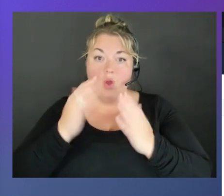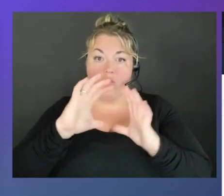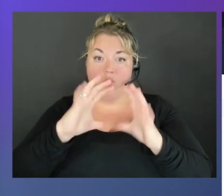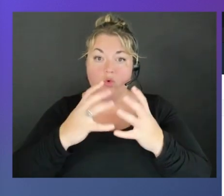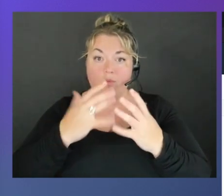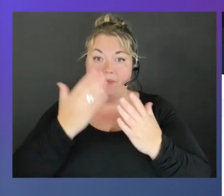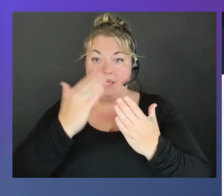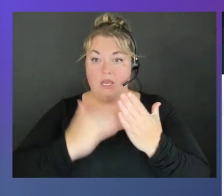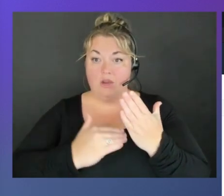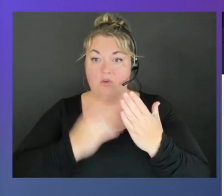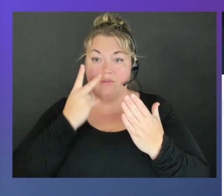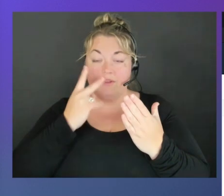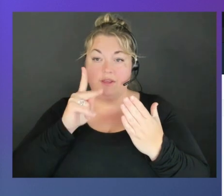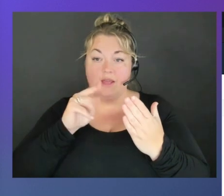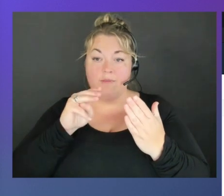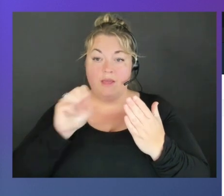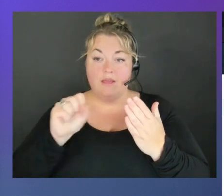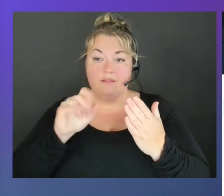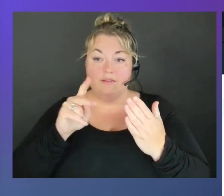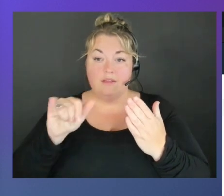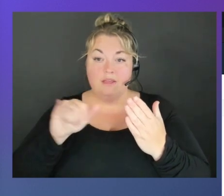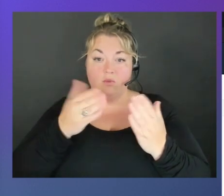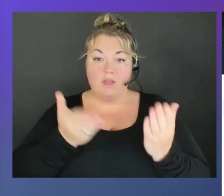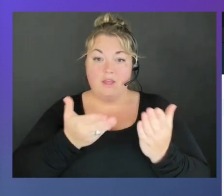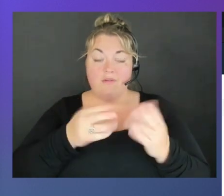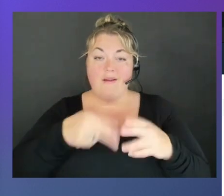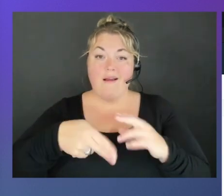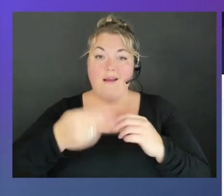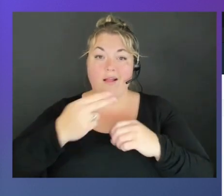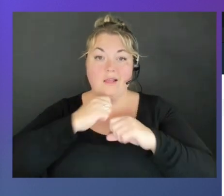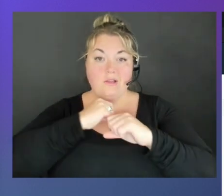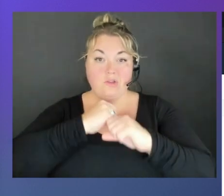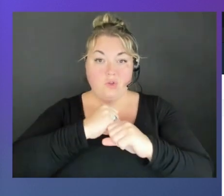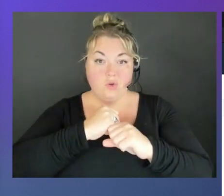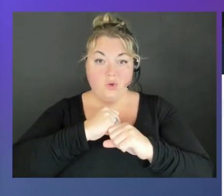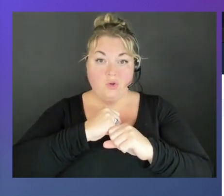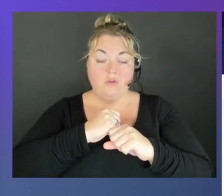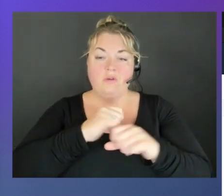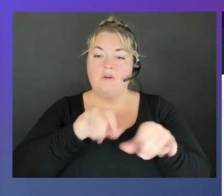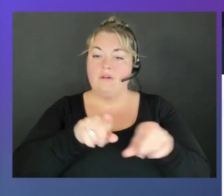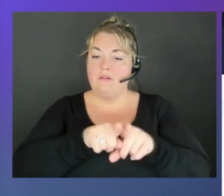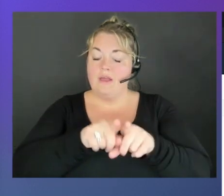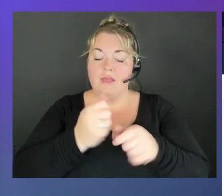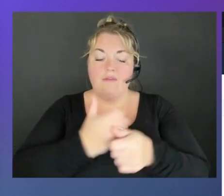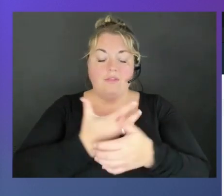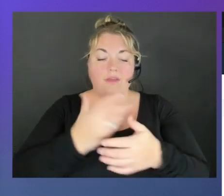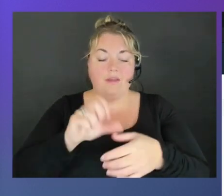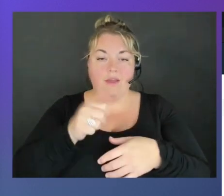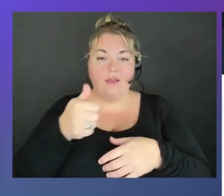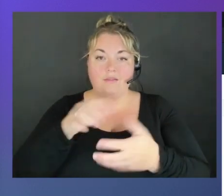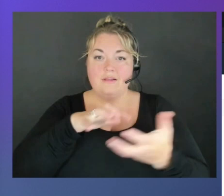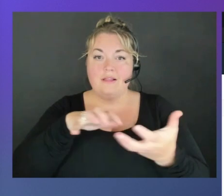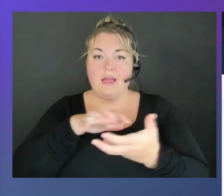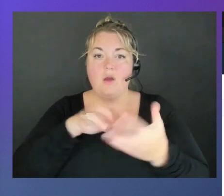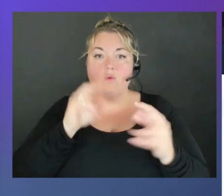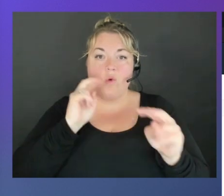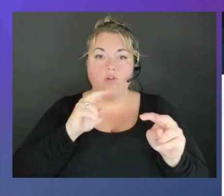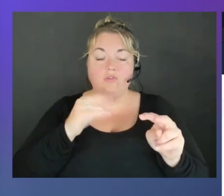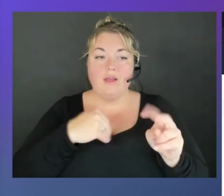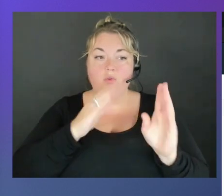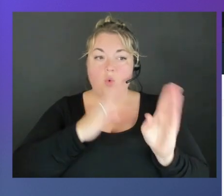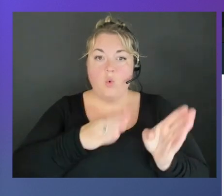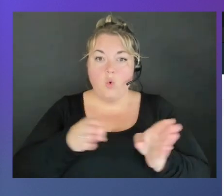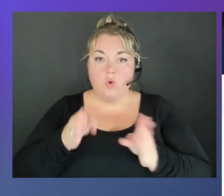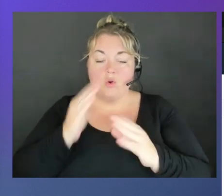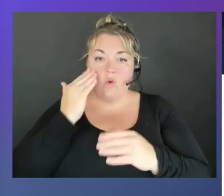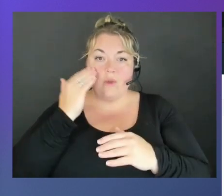you can see this KMS key right here, highly secured. Like everything else in CloudWatch, it has things like order awareness, and